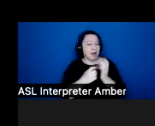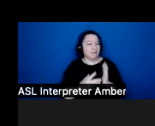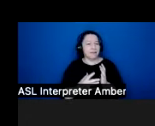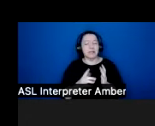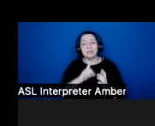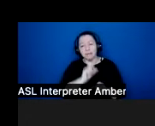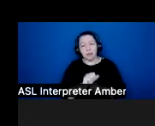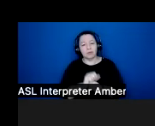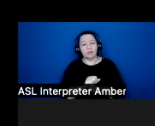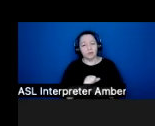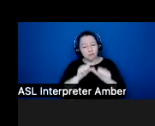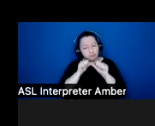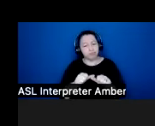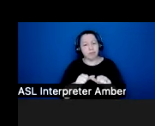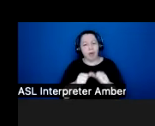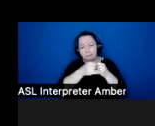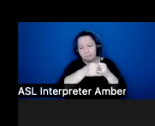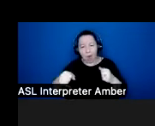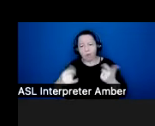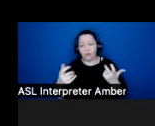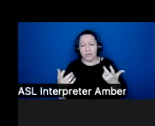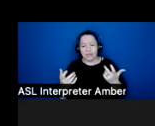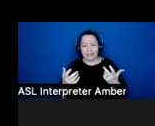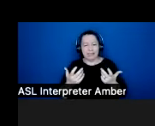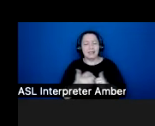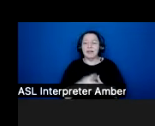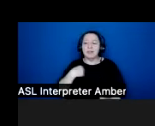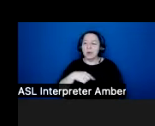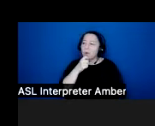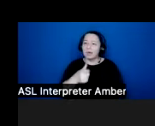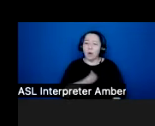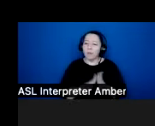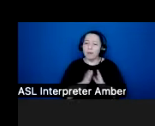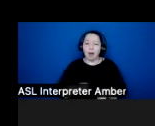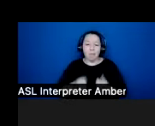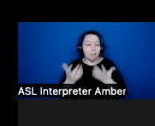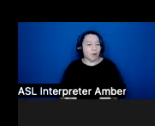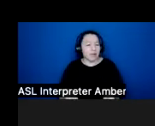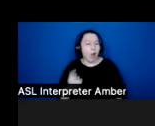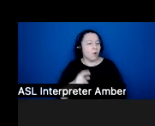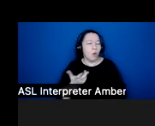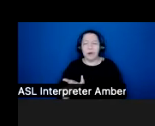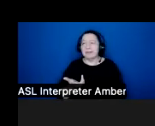boundaries so that we don't get burnt out or, you know, yeah,